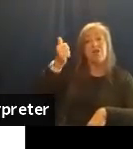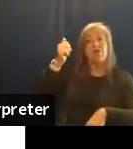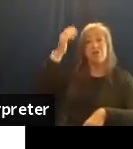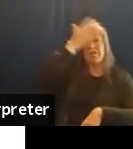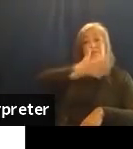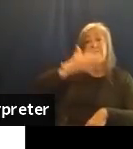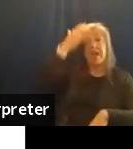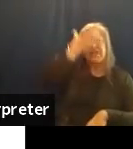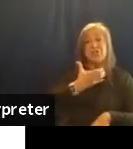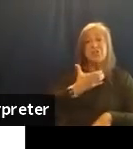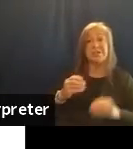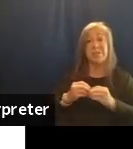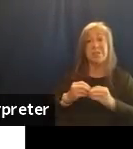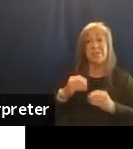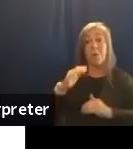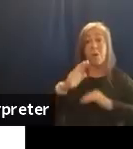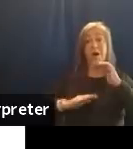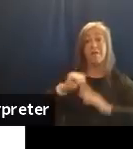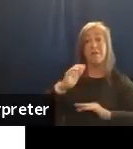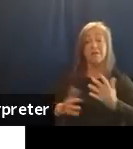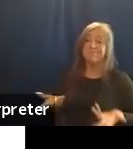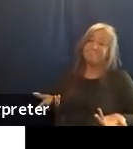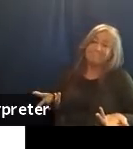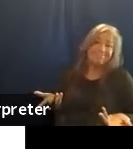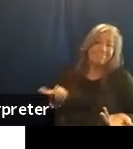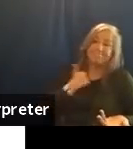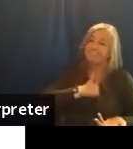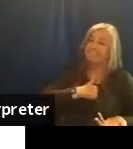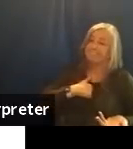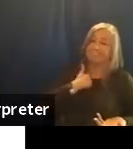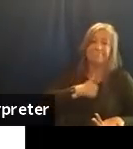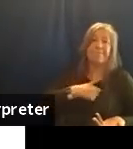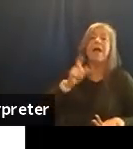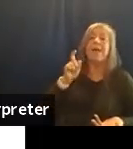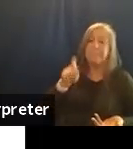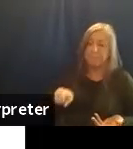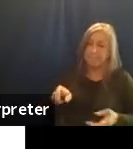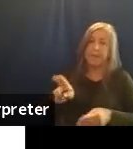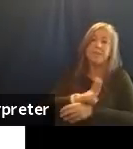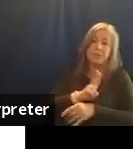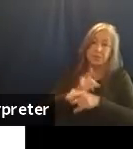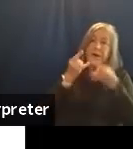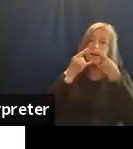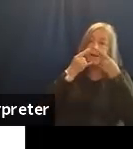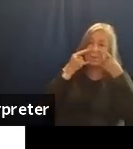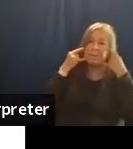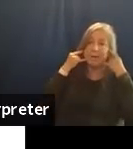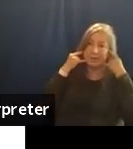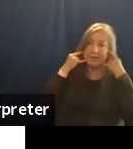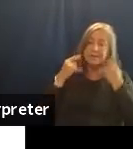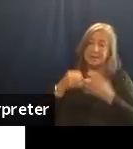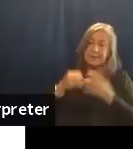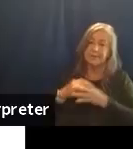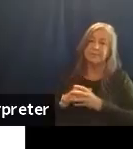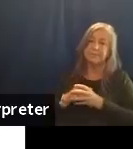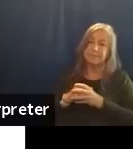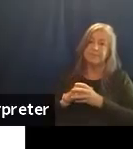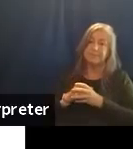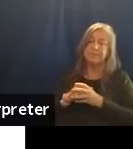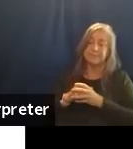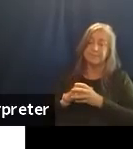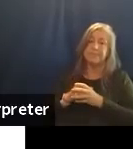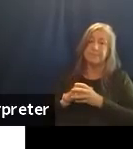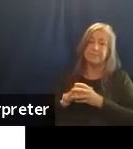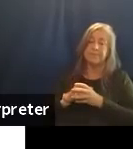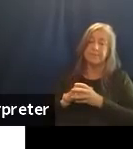wearing those cloth face coverings. A face shield is not a substitute for that. Again, if you need an accommodation, that's a